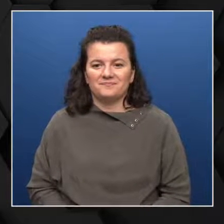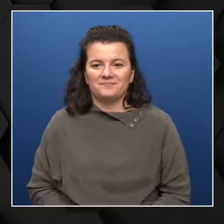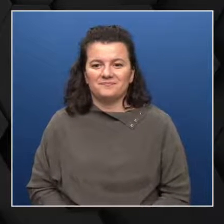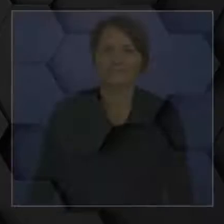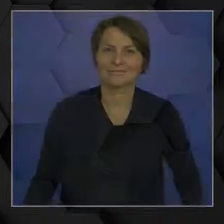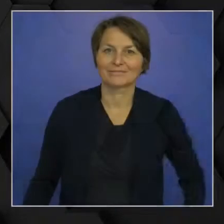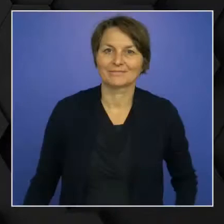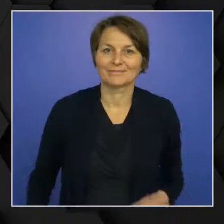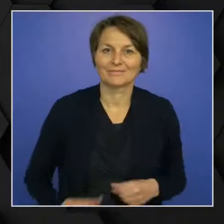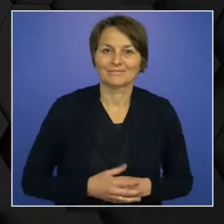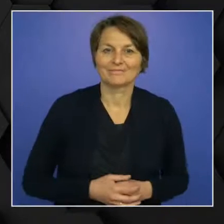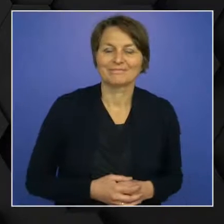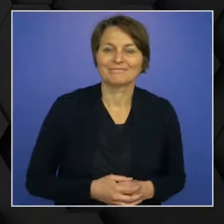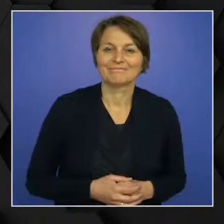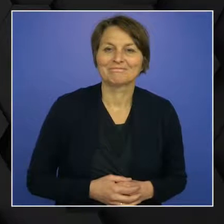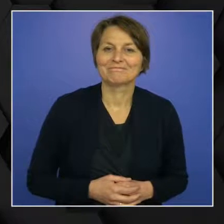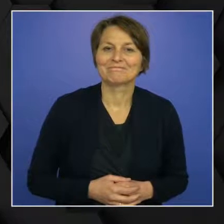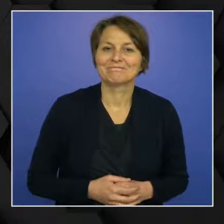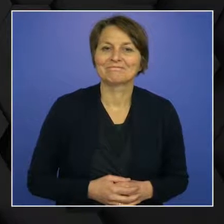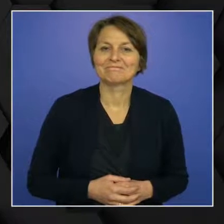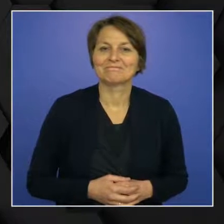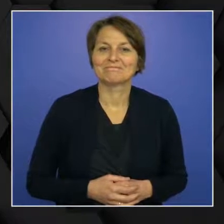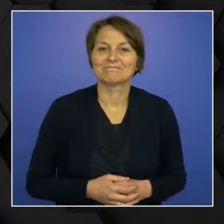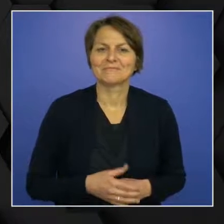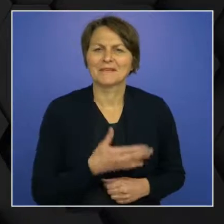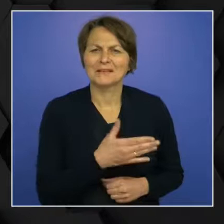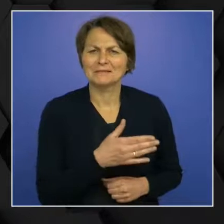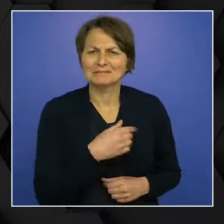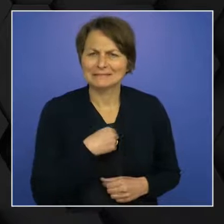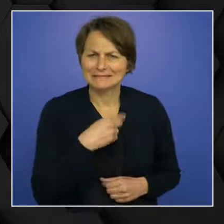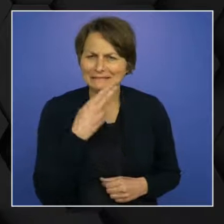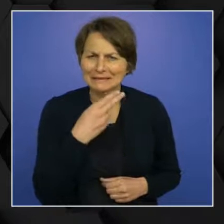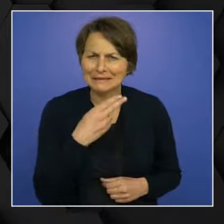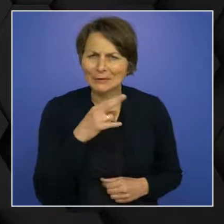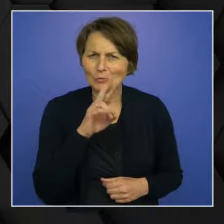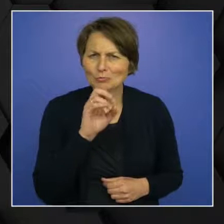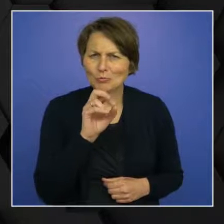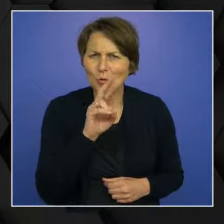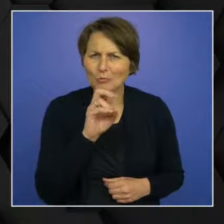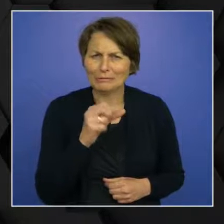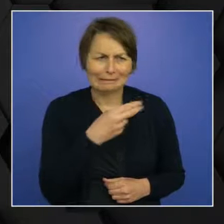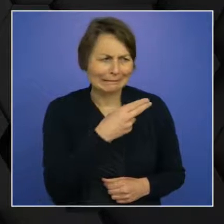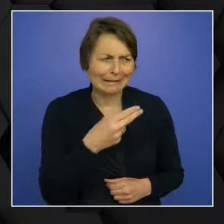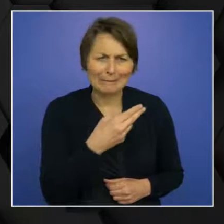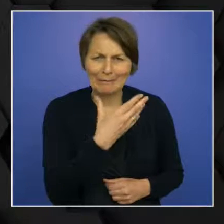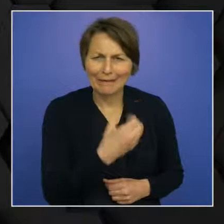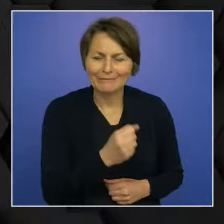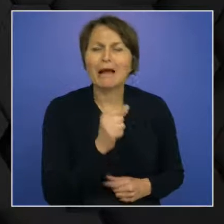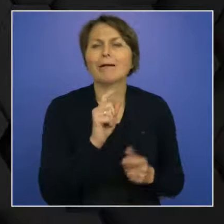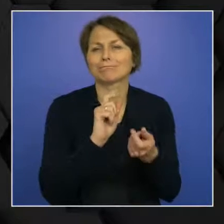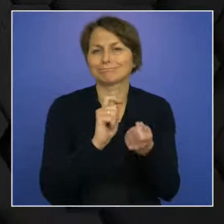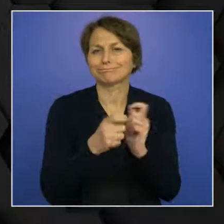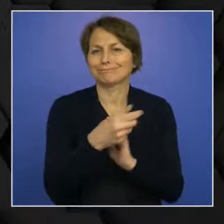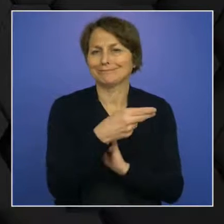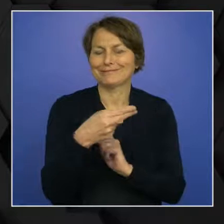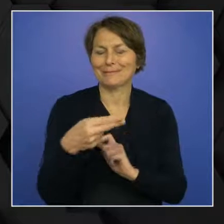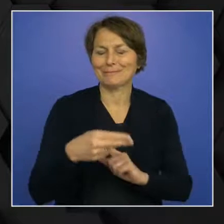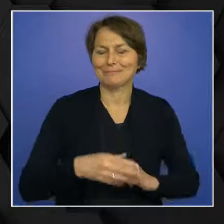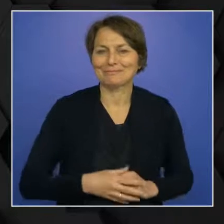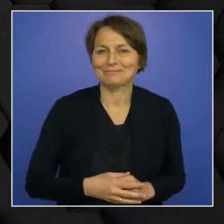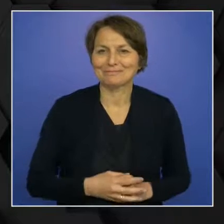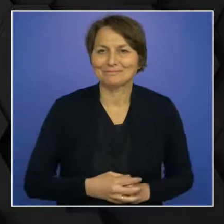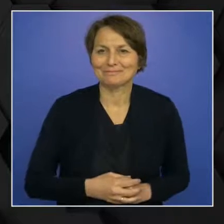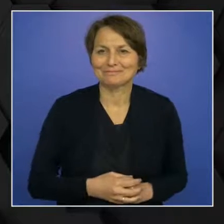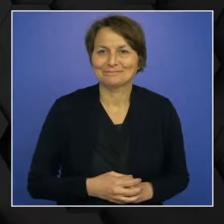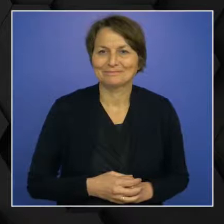There's Rory there. And why does Rory not have a name? So I'm going to change Rory's name there. And then you can change it to there.